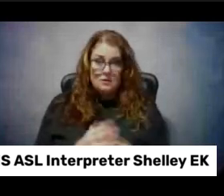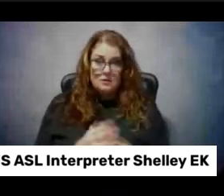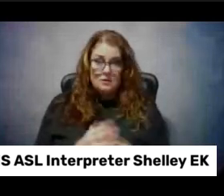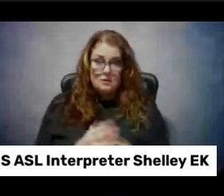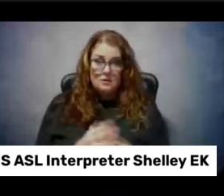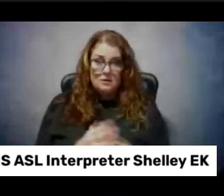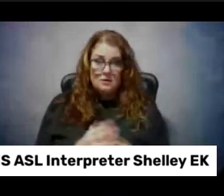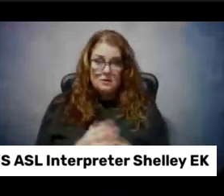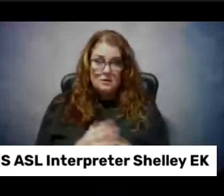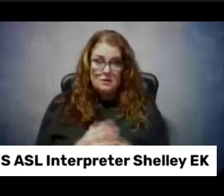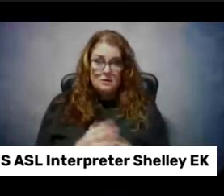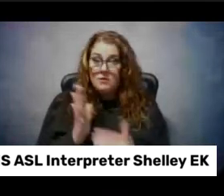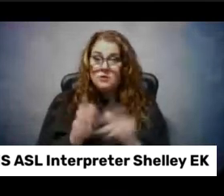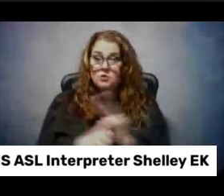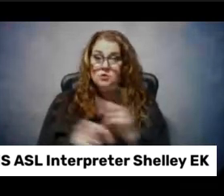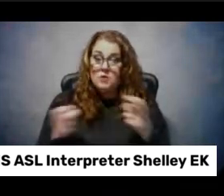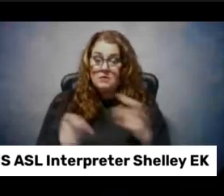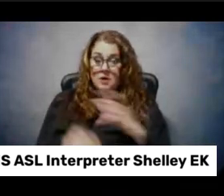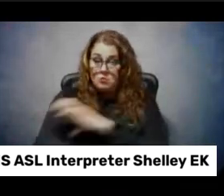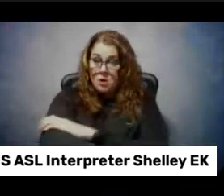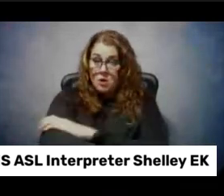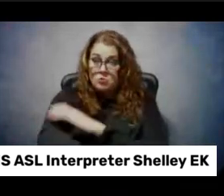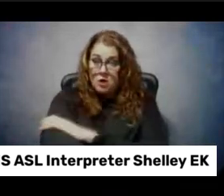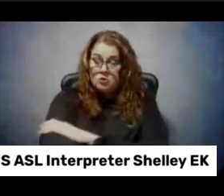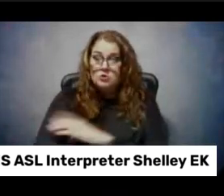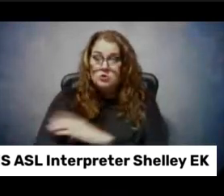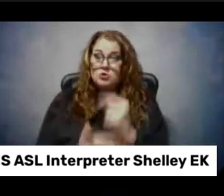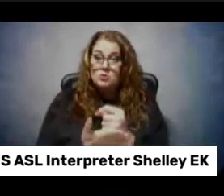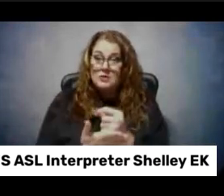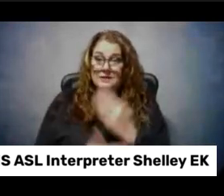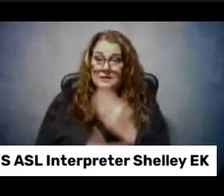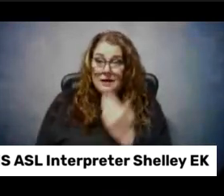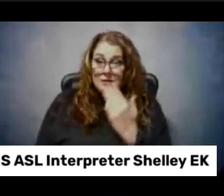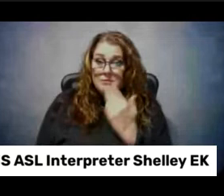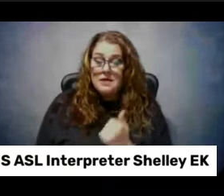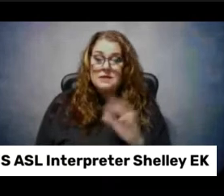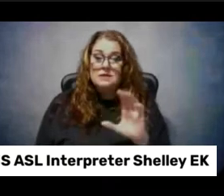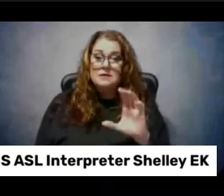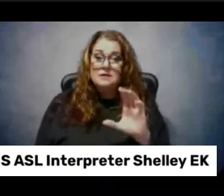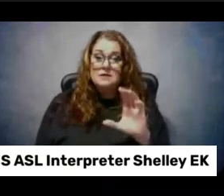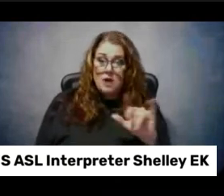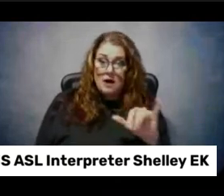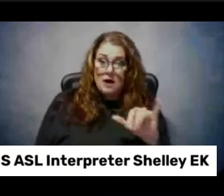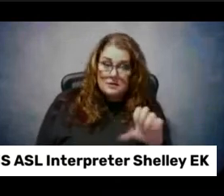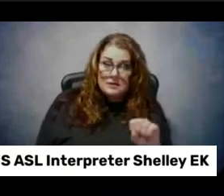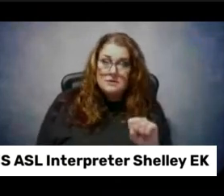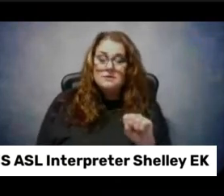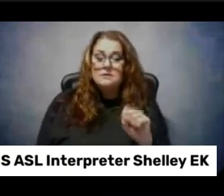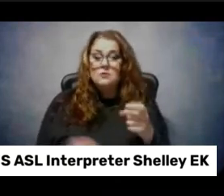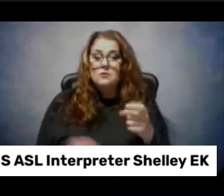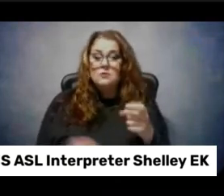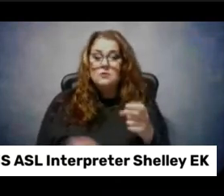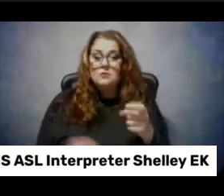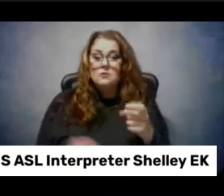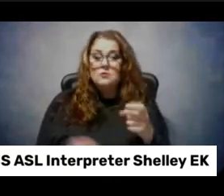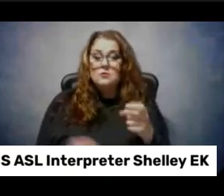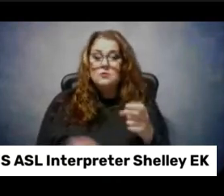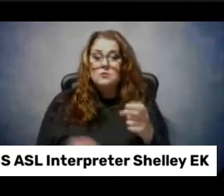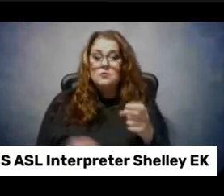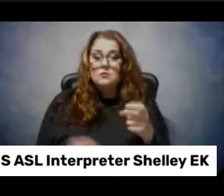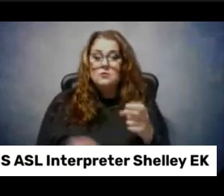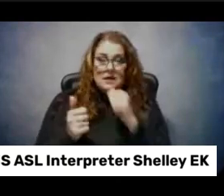is often used to regulate blood pressure, to treat diabetes and psoriasis, to regulate menstruation, and to treat